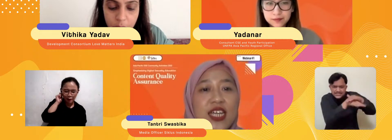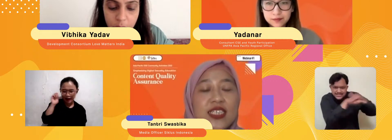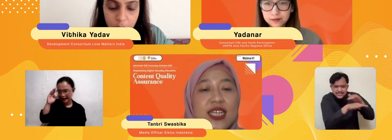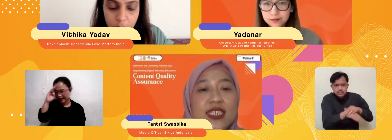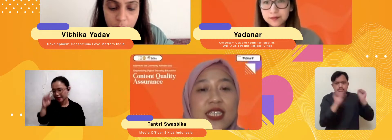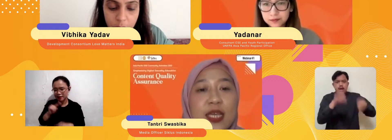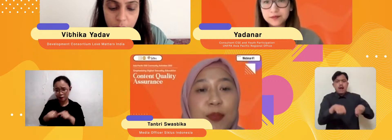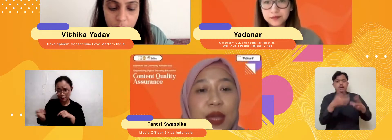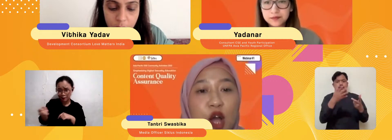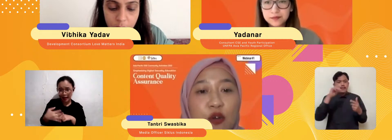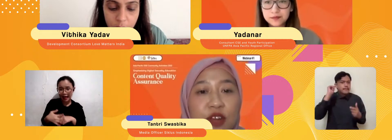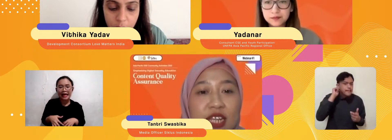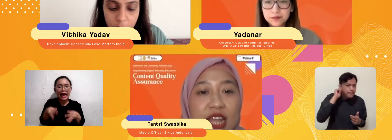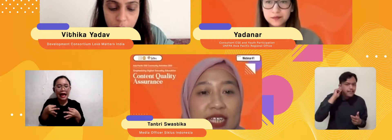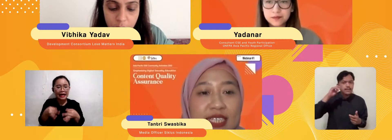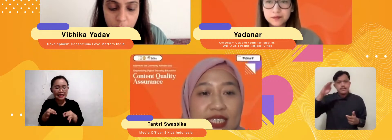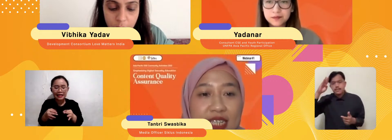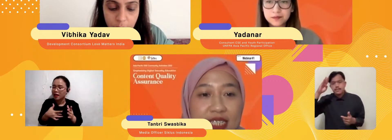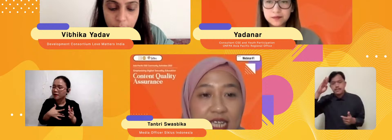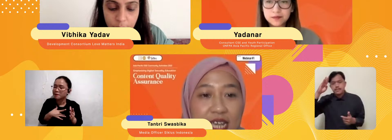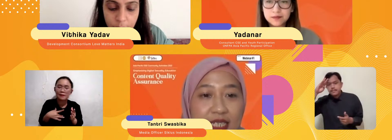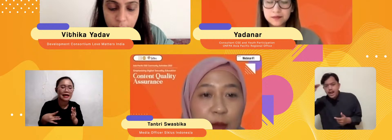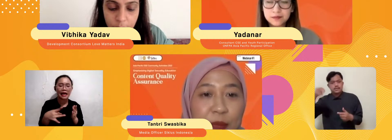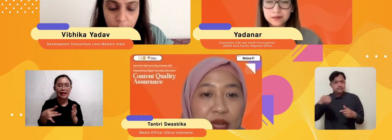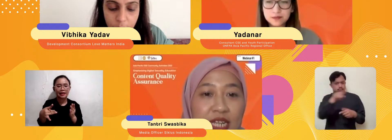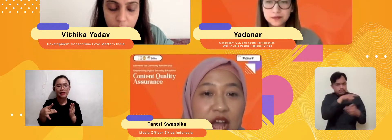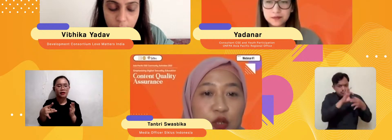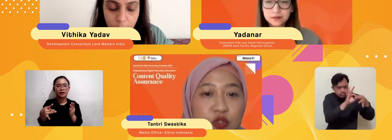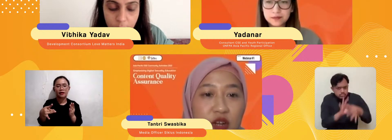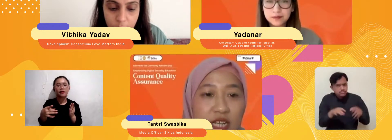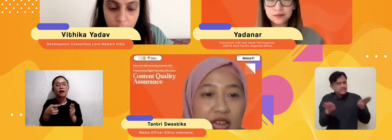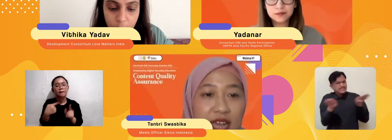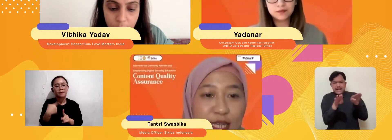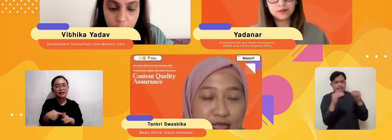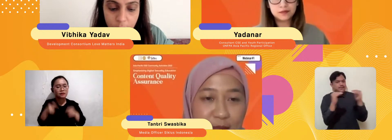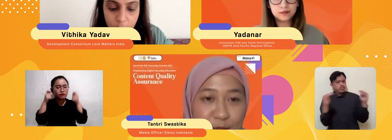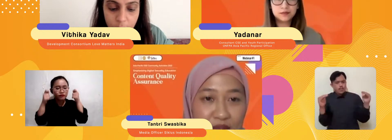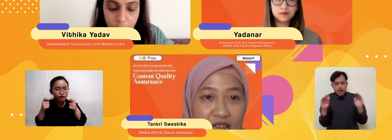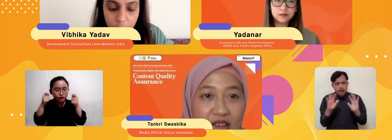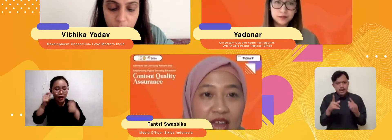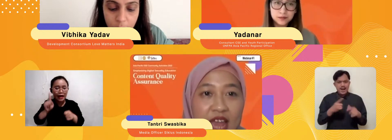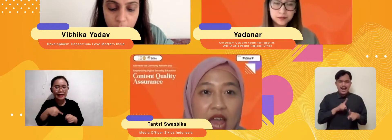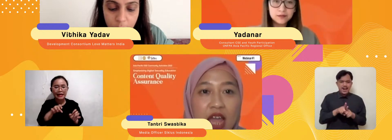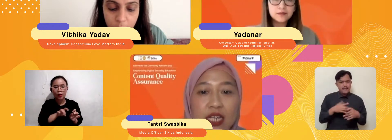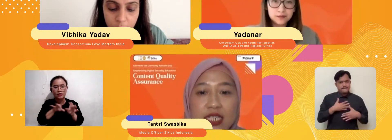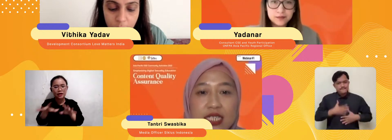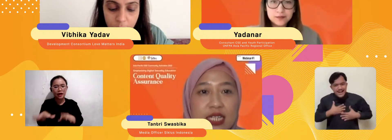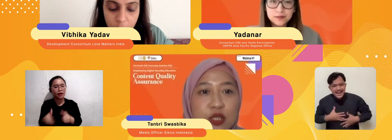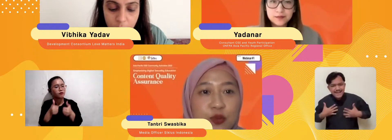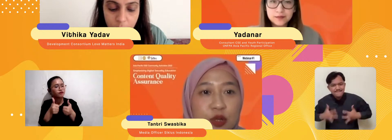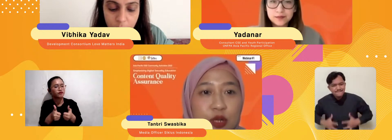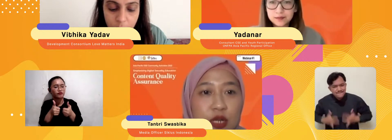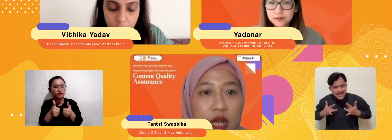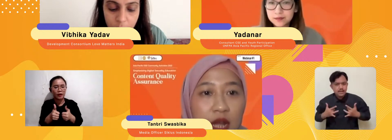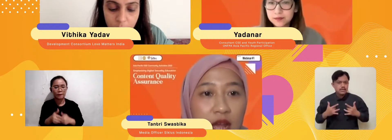article discussing the impact of 1986 AIDS campaign in Australia and its impact. And since we don't